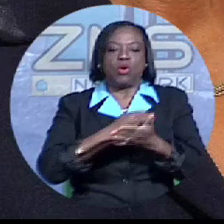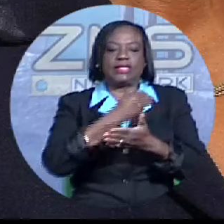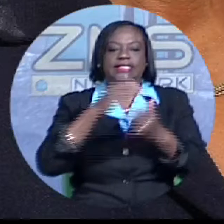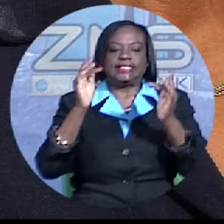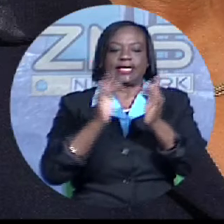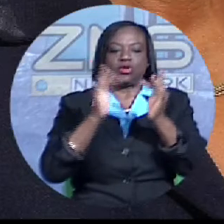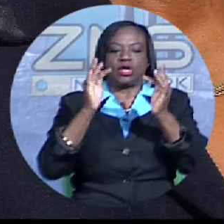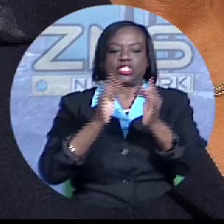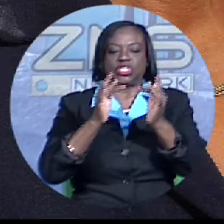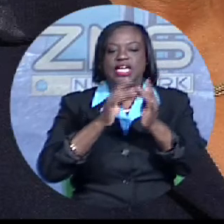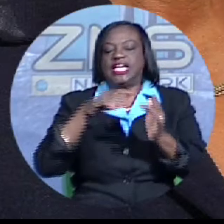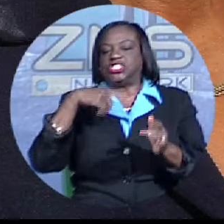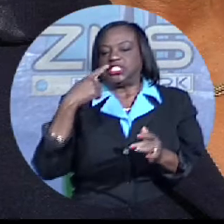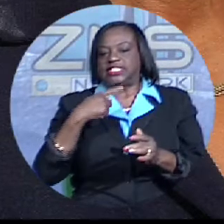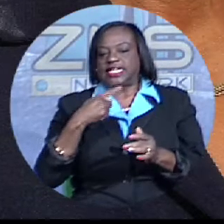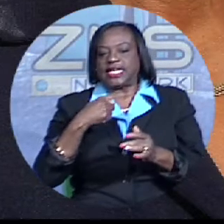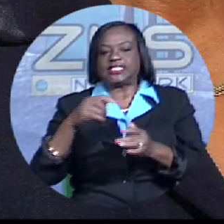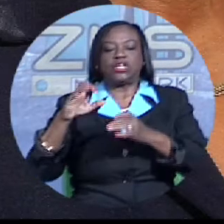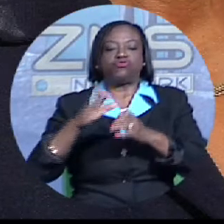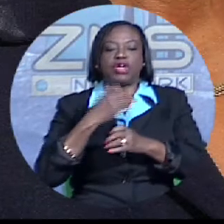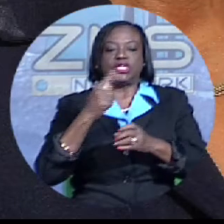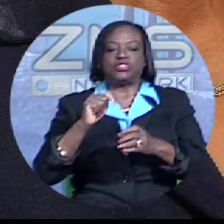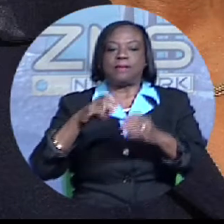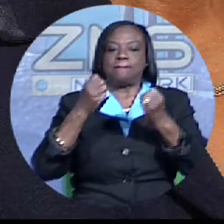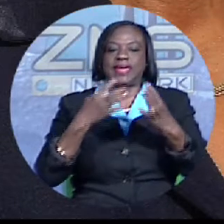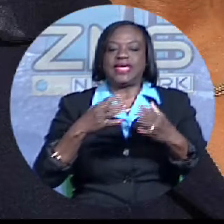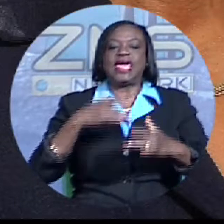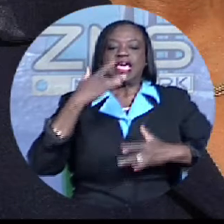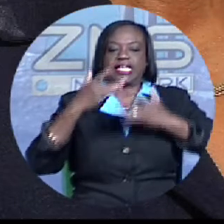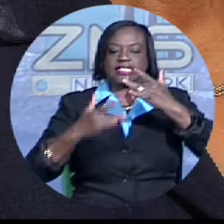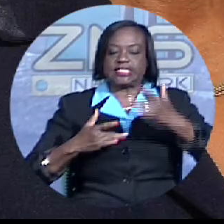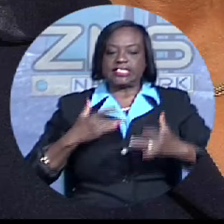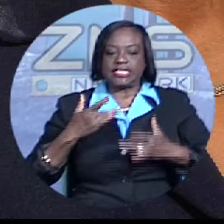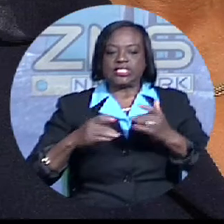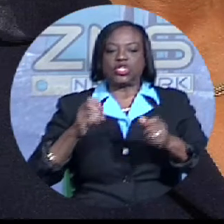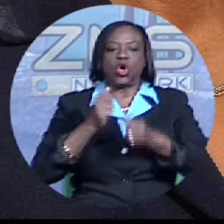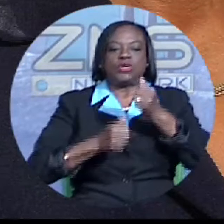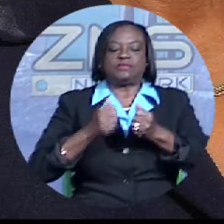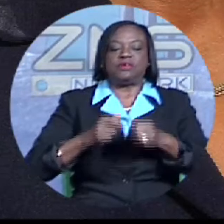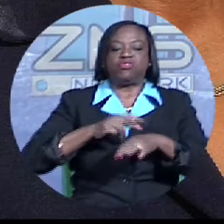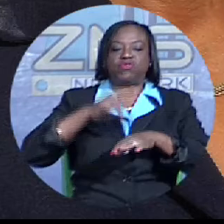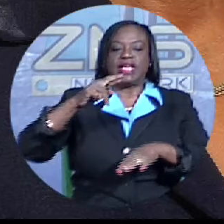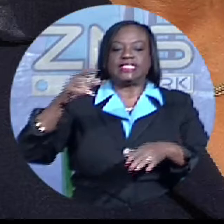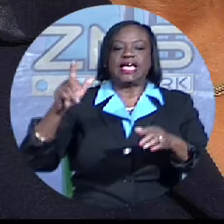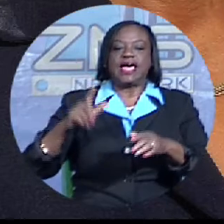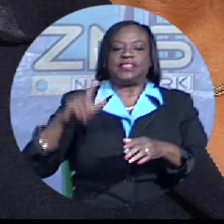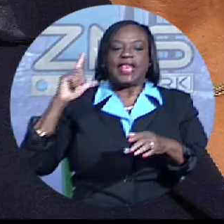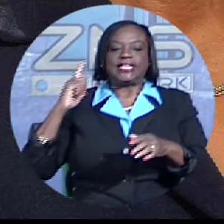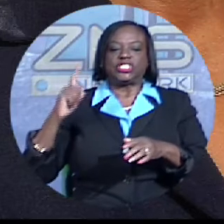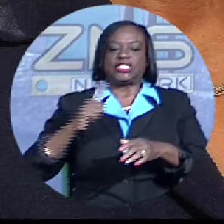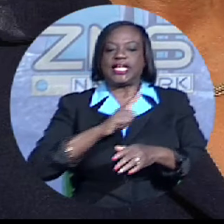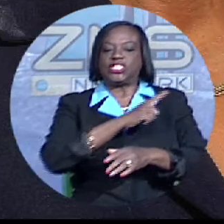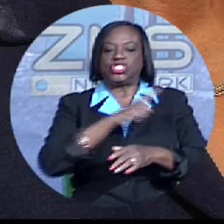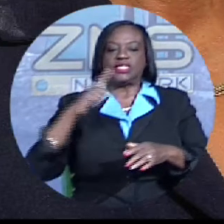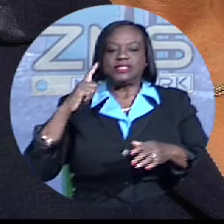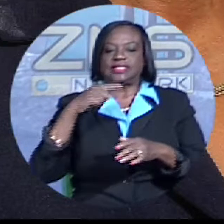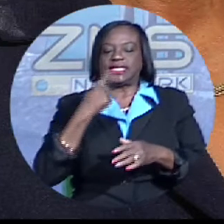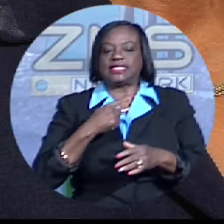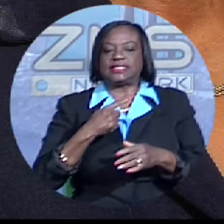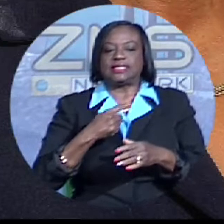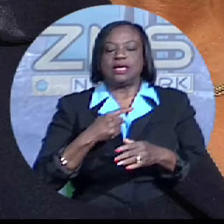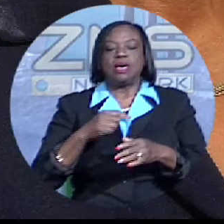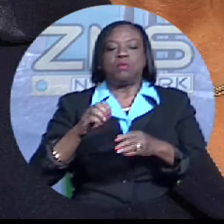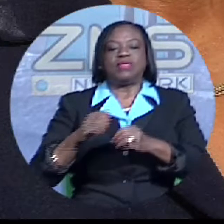Gibson added that, contrary to many of the concerns which have been raised, the legislation adds rather than